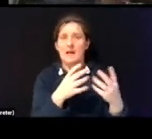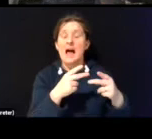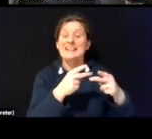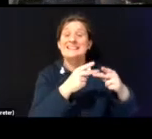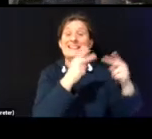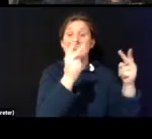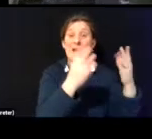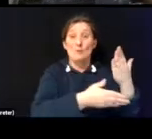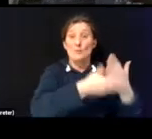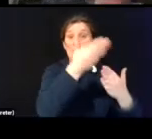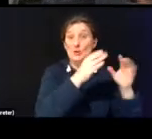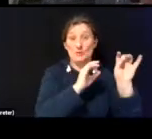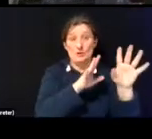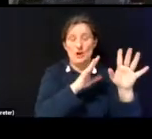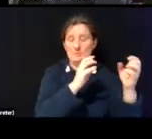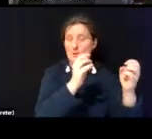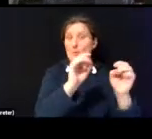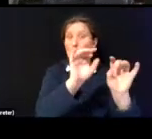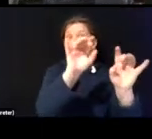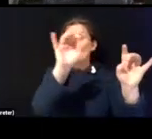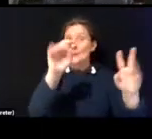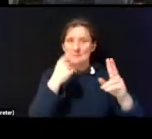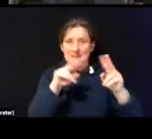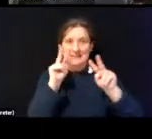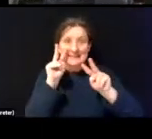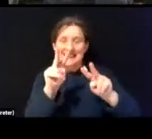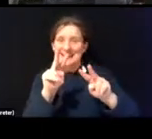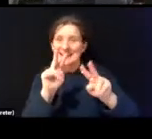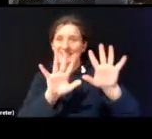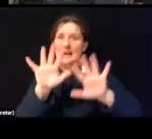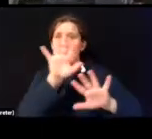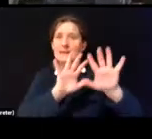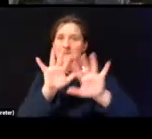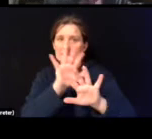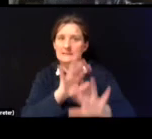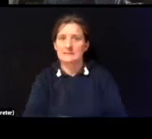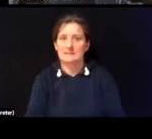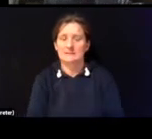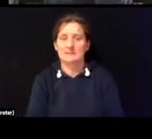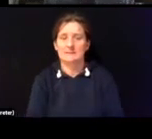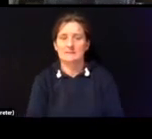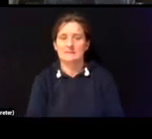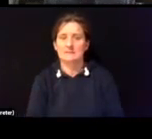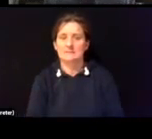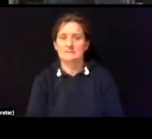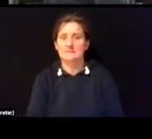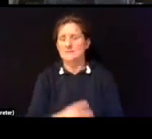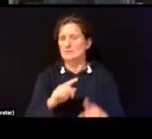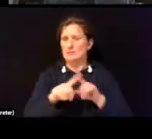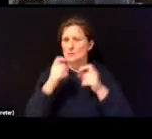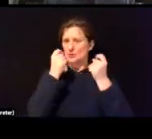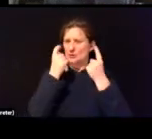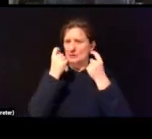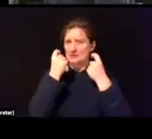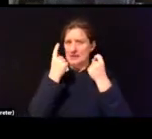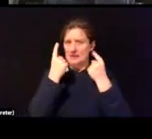stars that light up the nebula and let us see the gas. Now, a lot of work's been done to understand the three-dimensional structure of